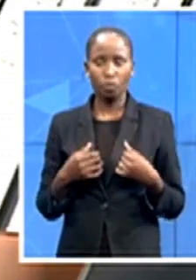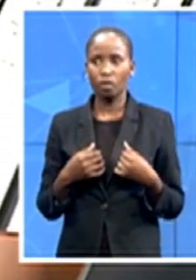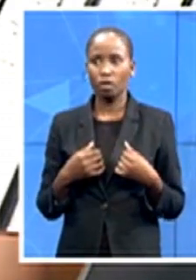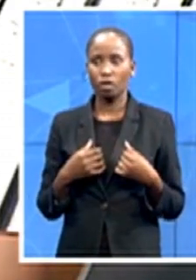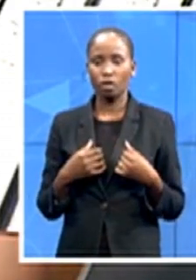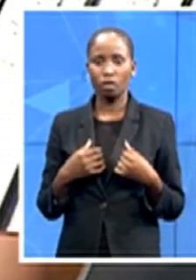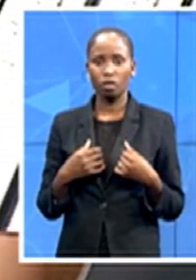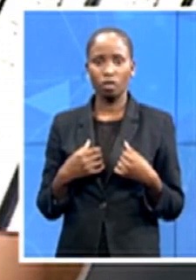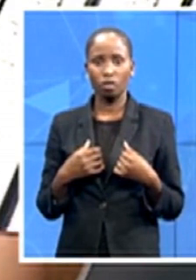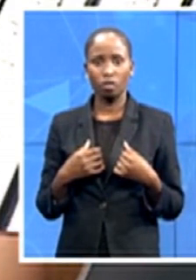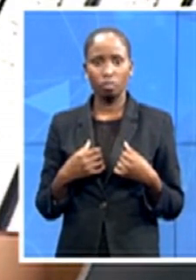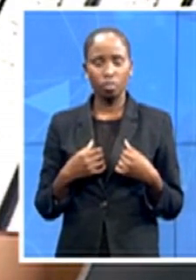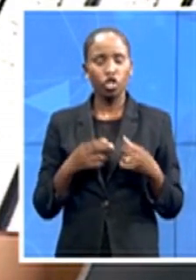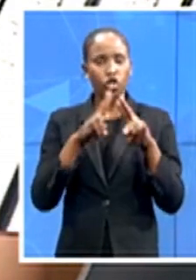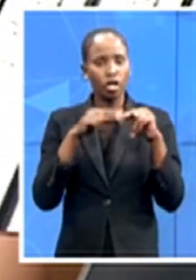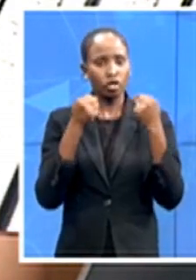because to me,